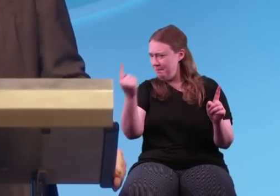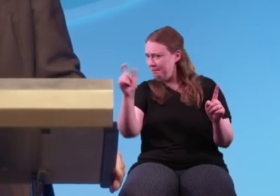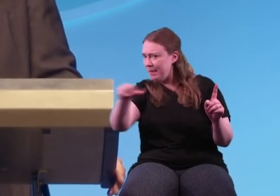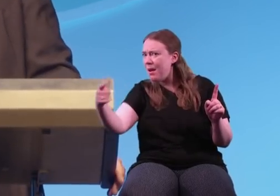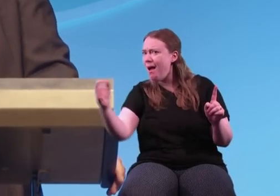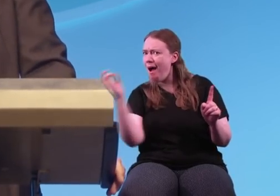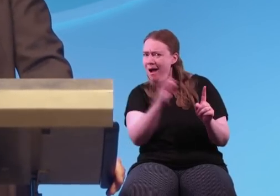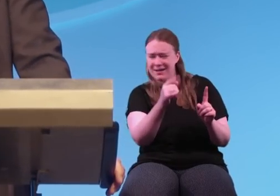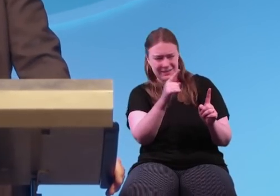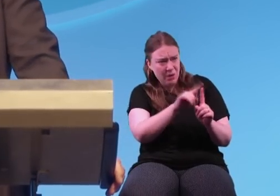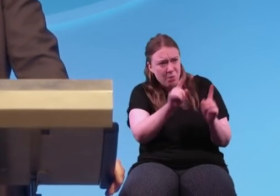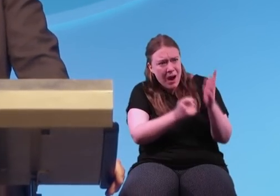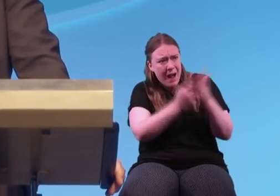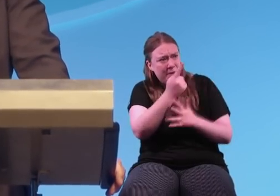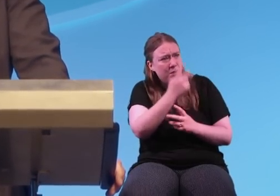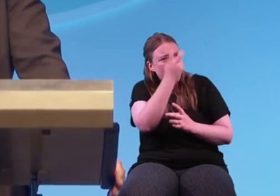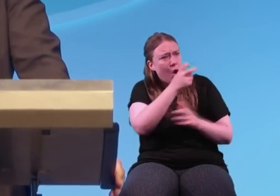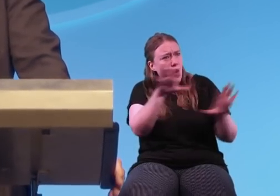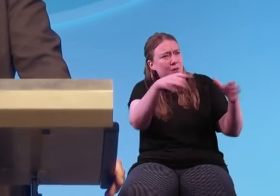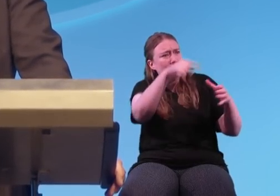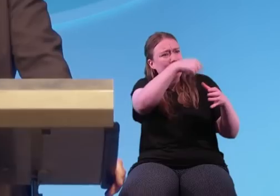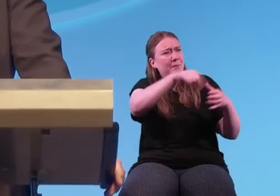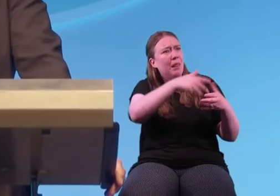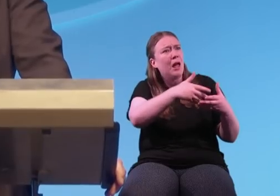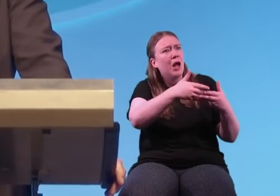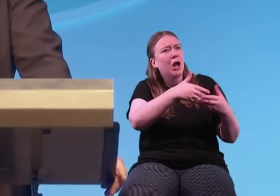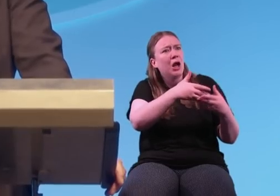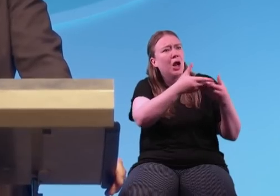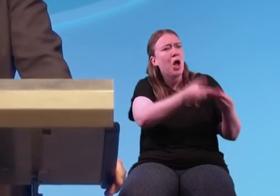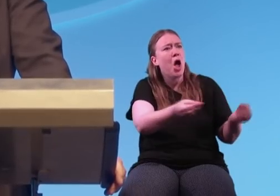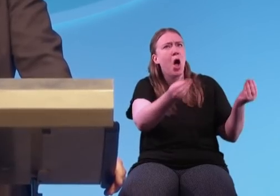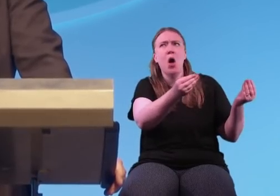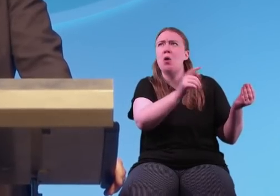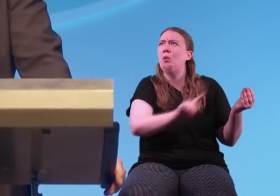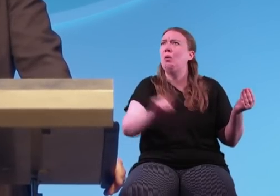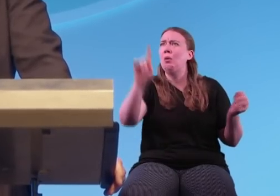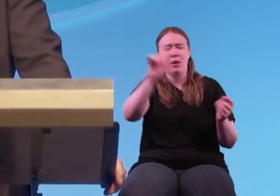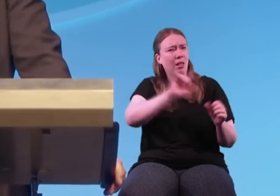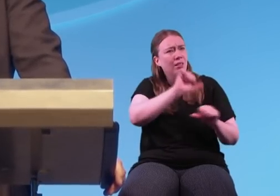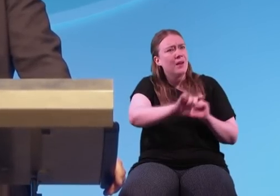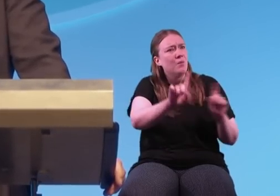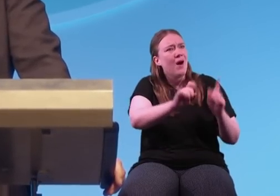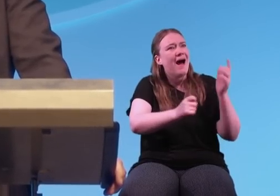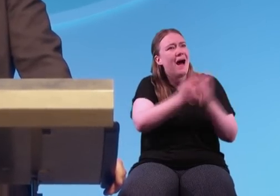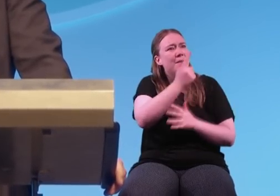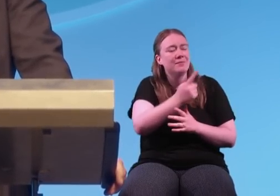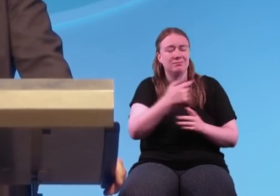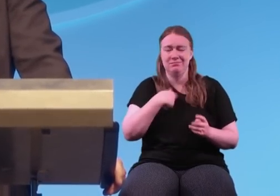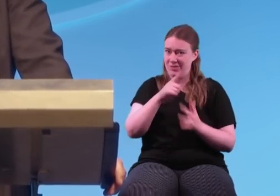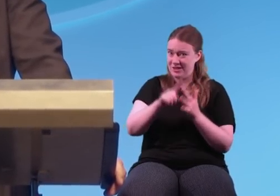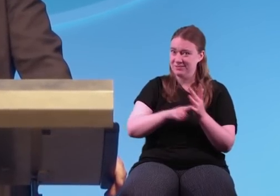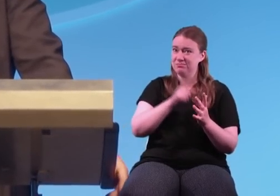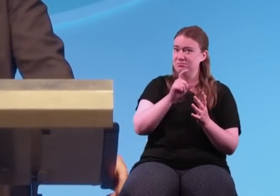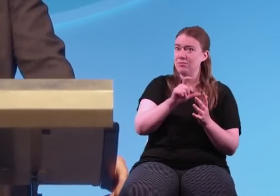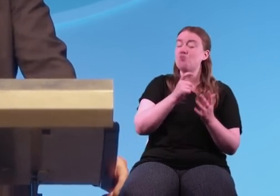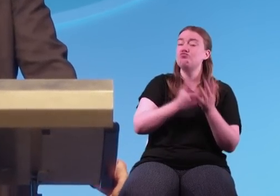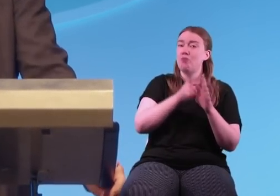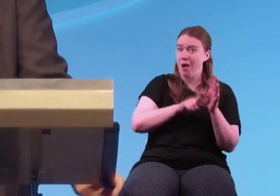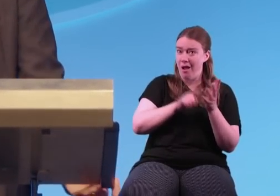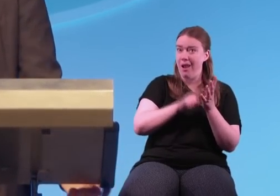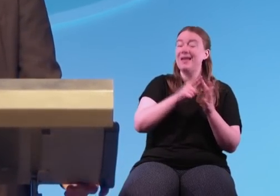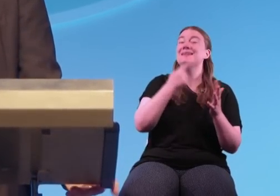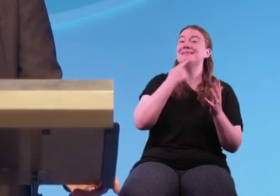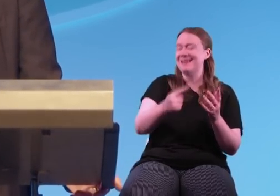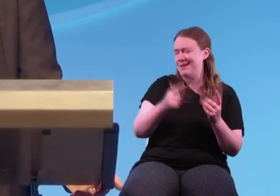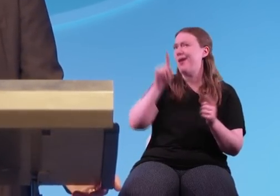old people go? He said, rest assured of this, that God has brighter stars in his firmament yet